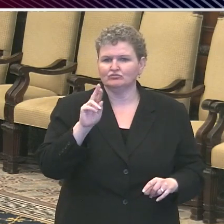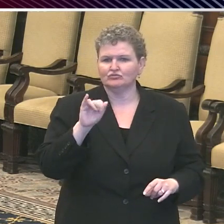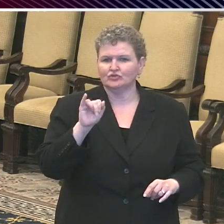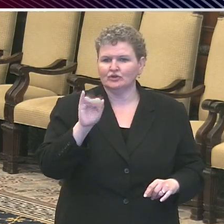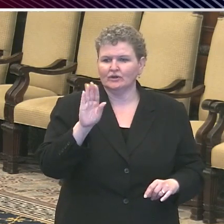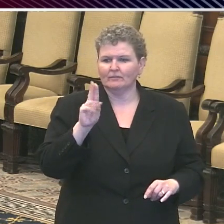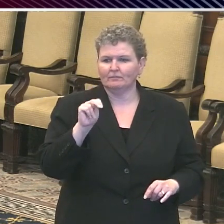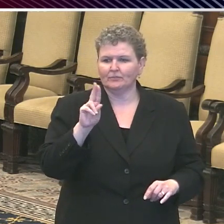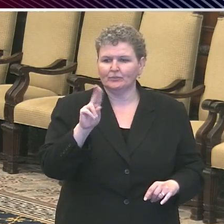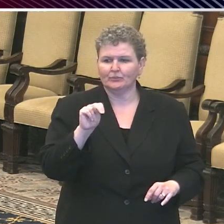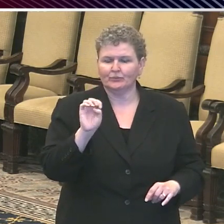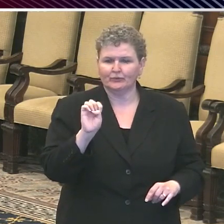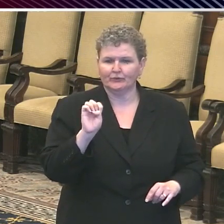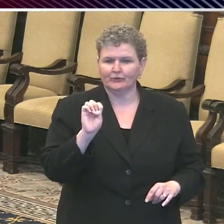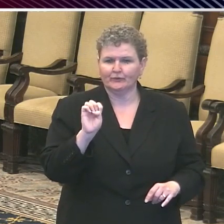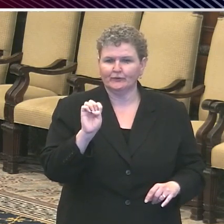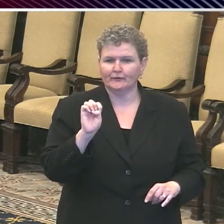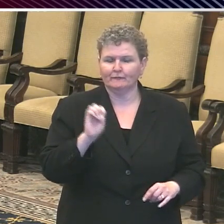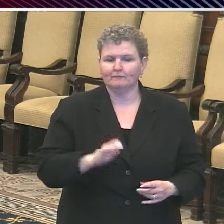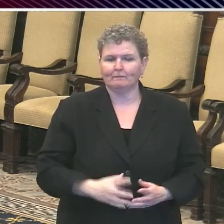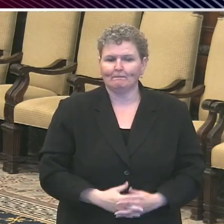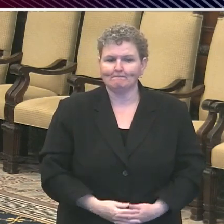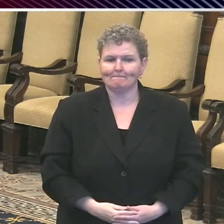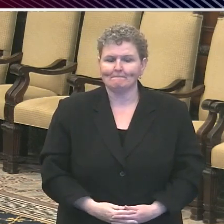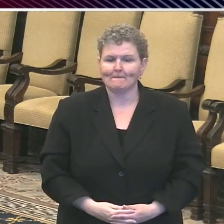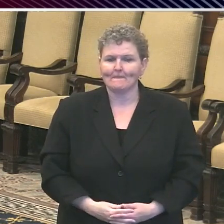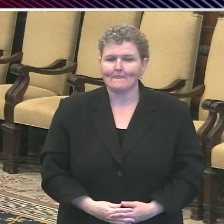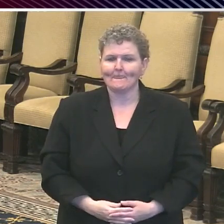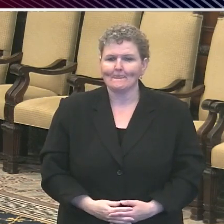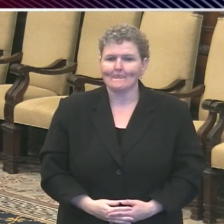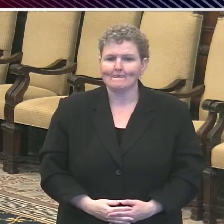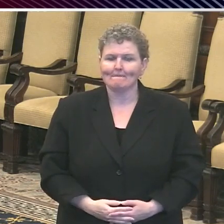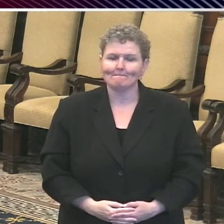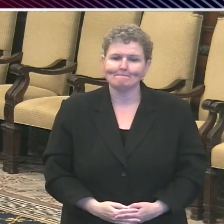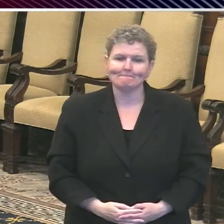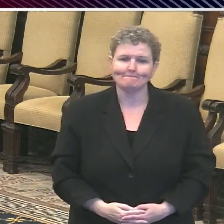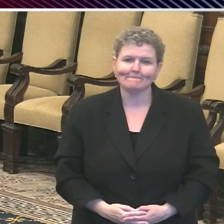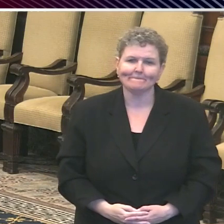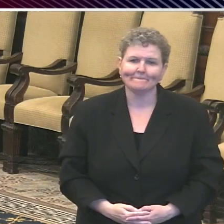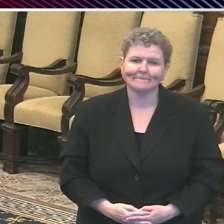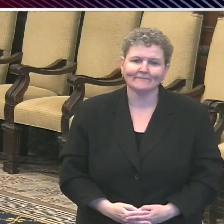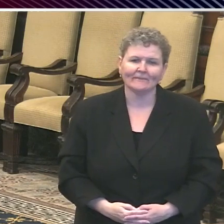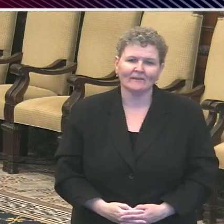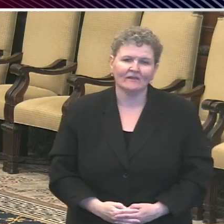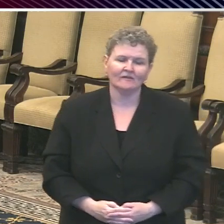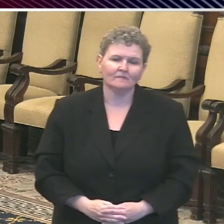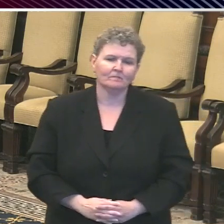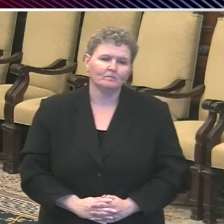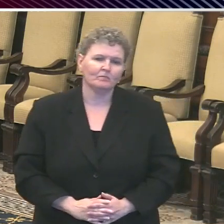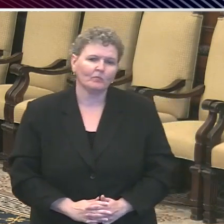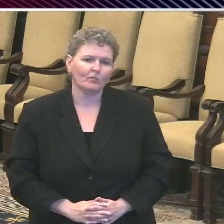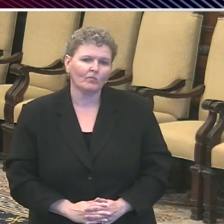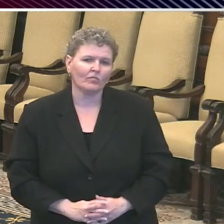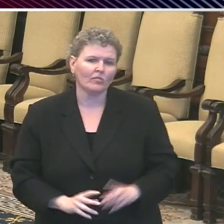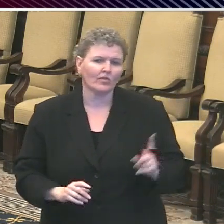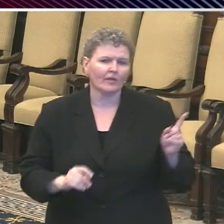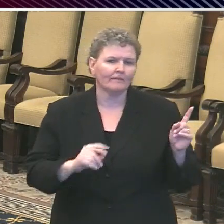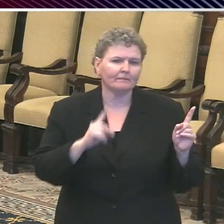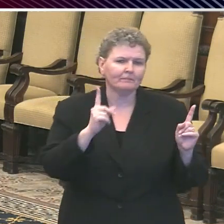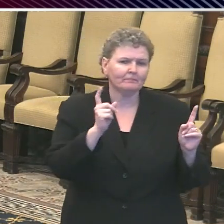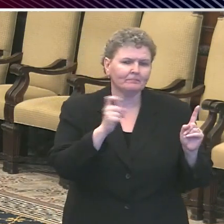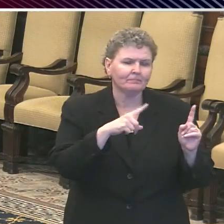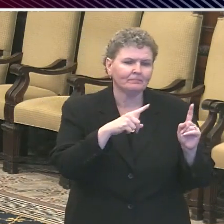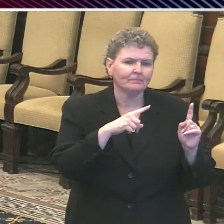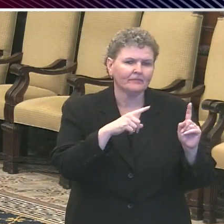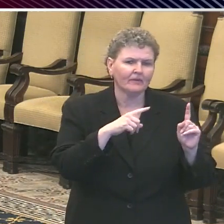Yes, good afternoon. Where does the Black Doctors COVID-19 Coalition stand in terms of receiving